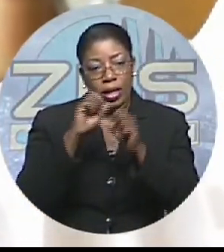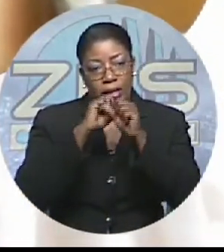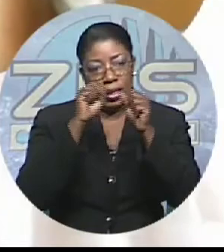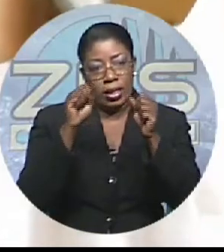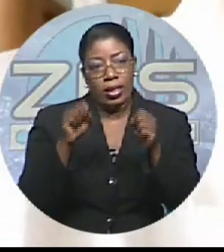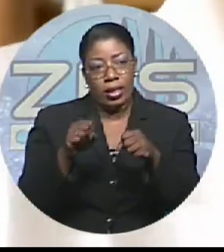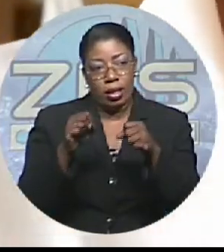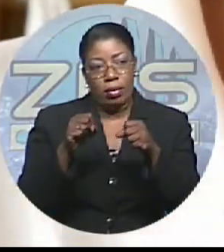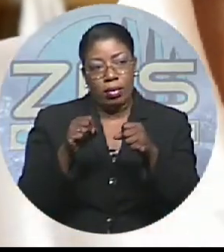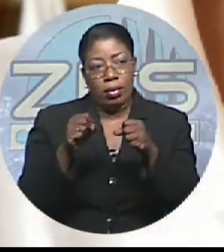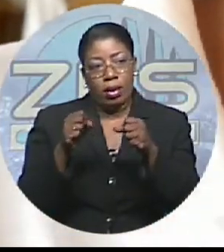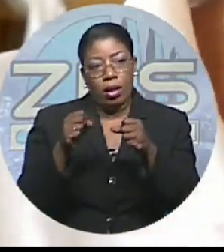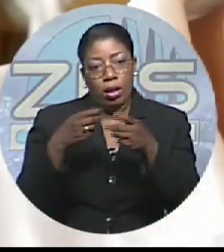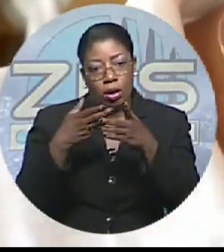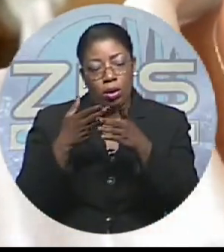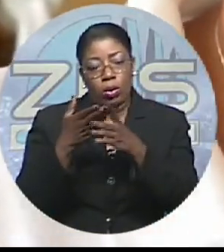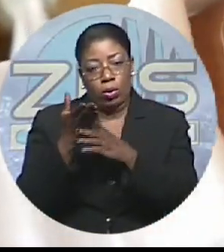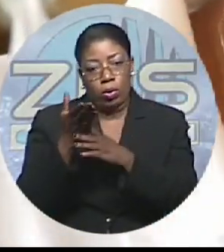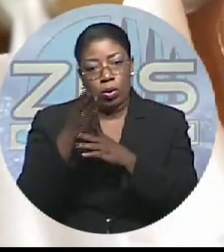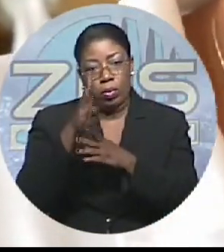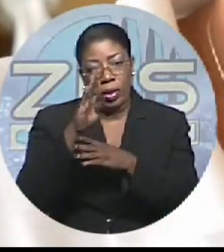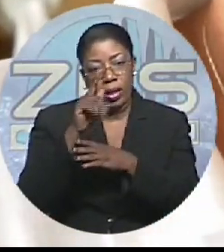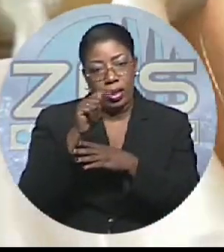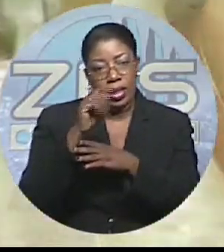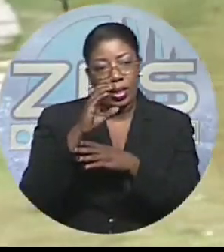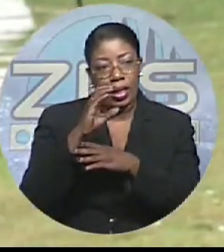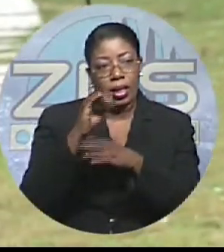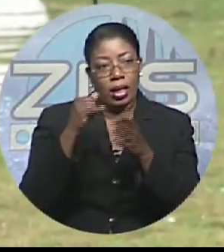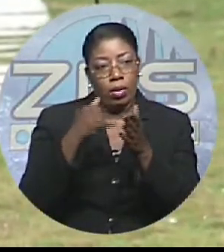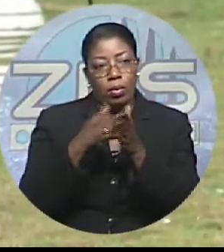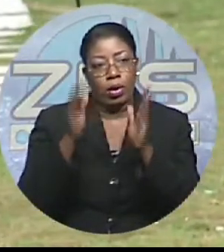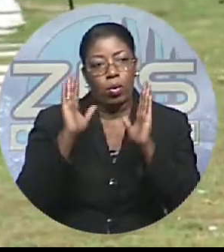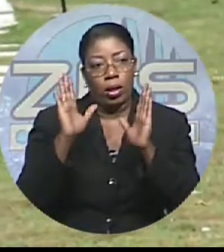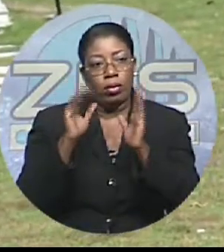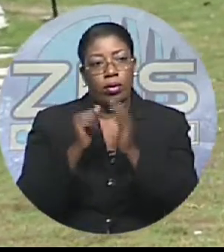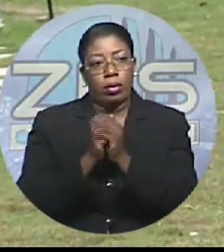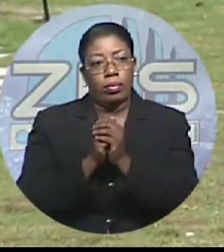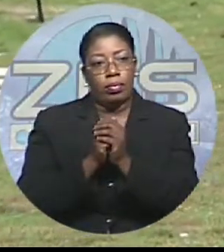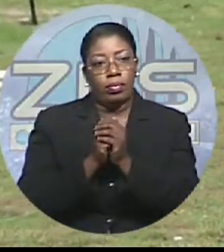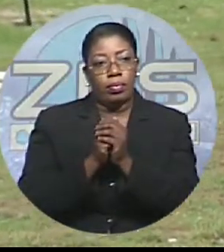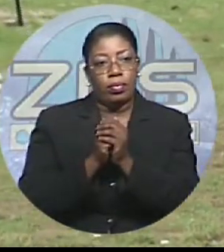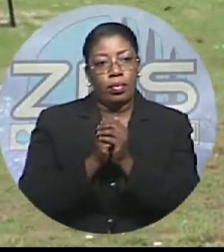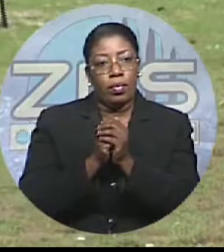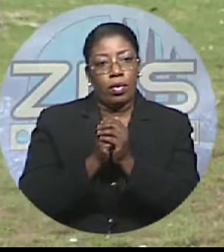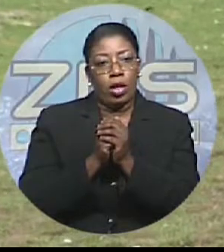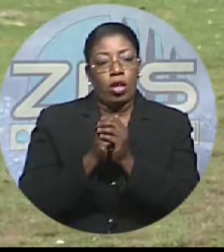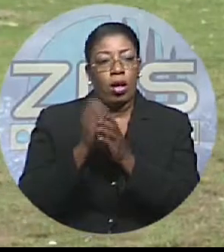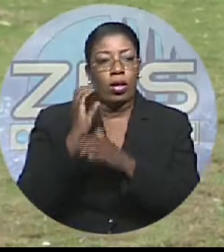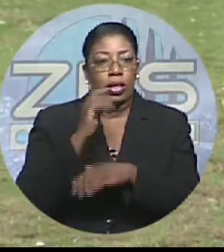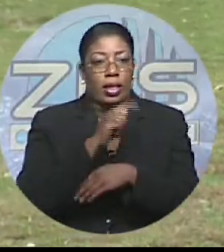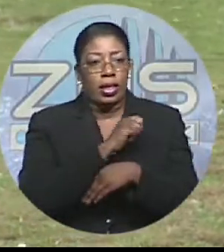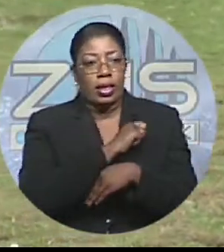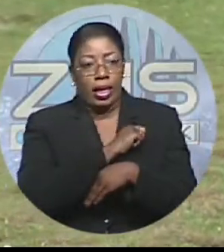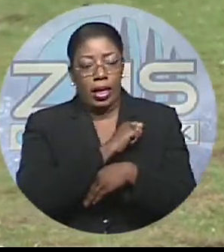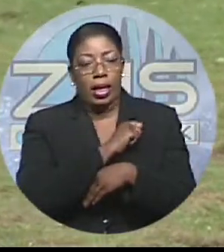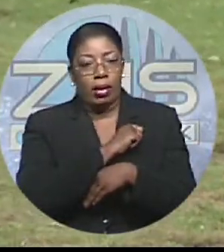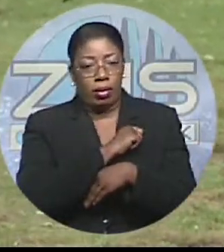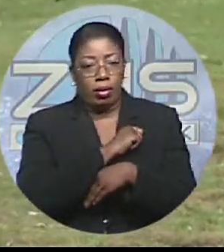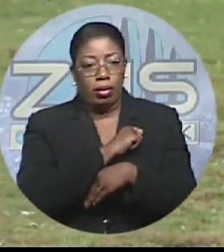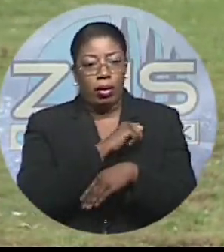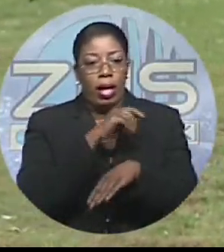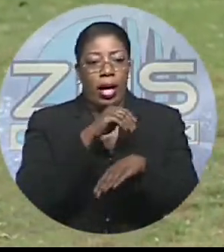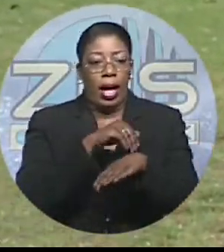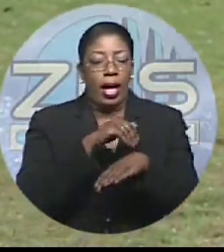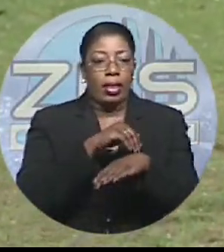system gets through to BTC and that streaming, will be wonderful. Christian Taylor, the administrative assistant at Swains Key Lodge, is